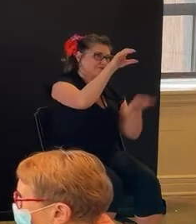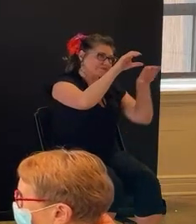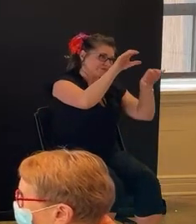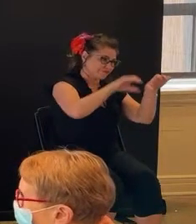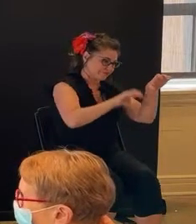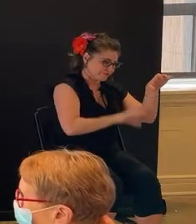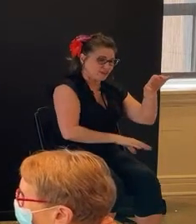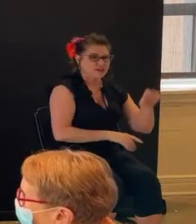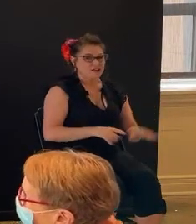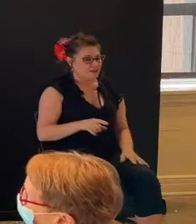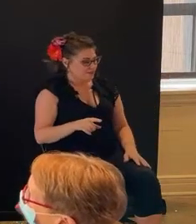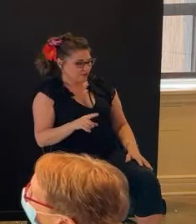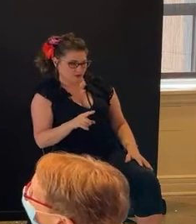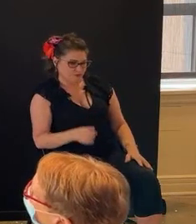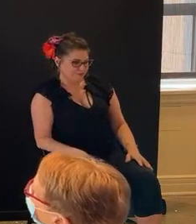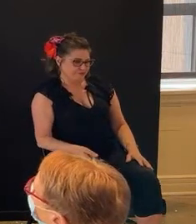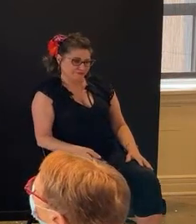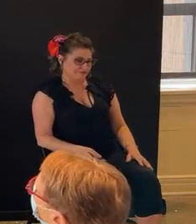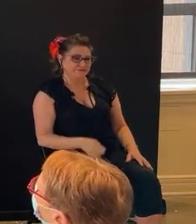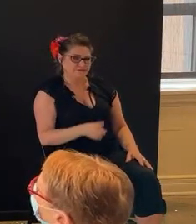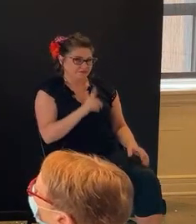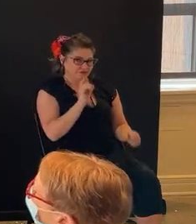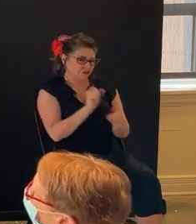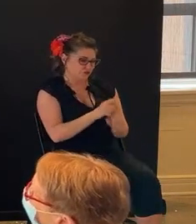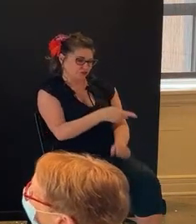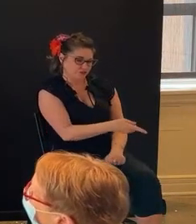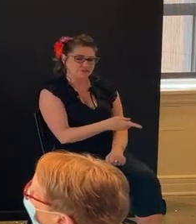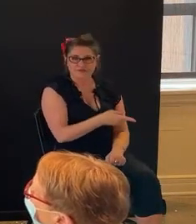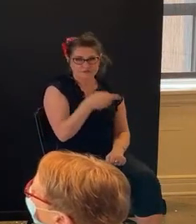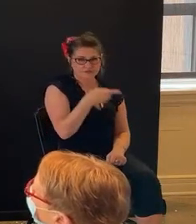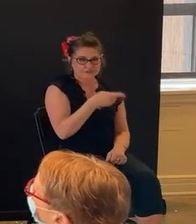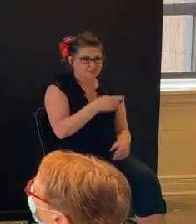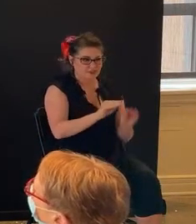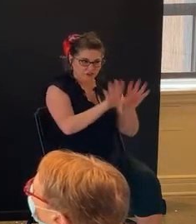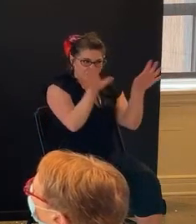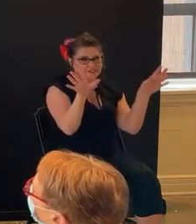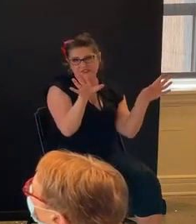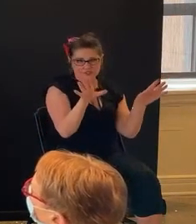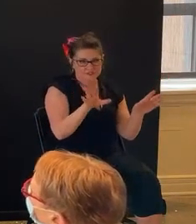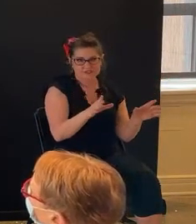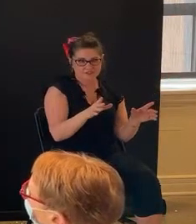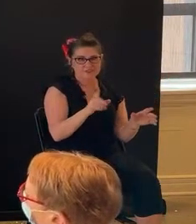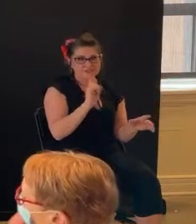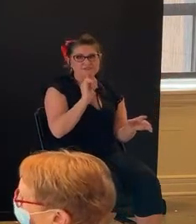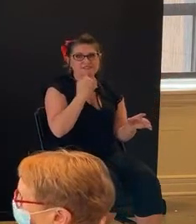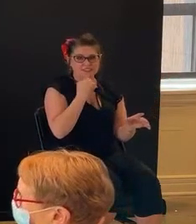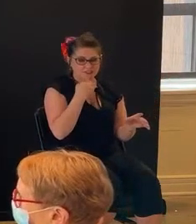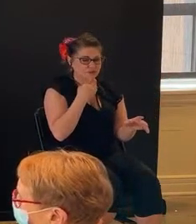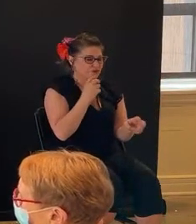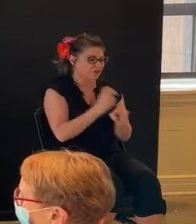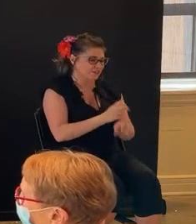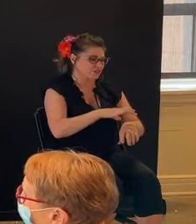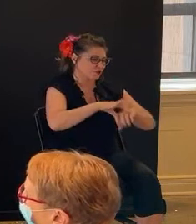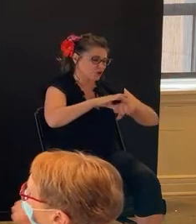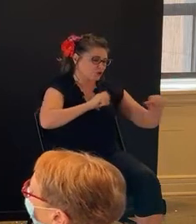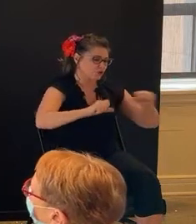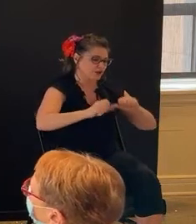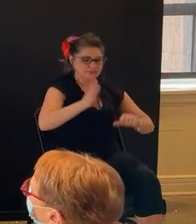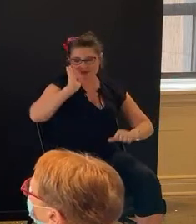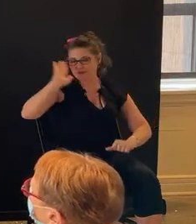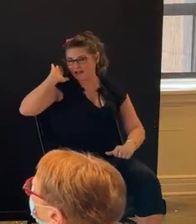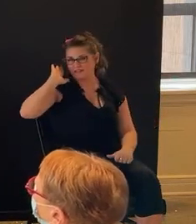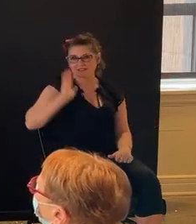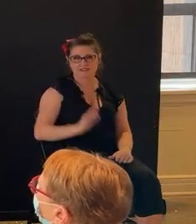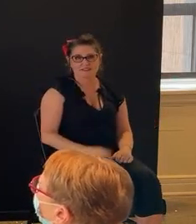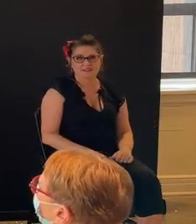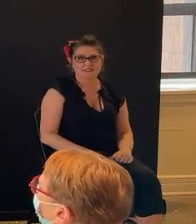he became convinced, and he was right, that these were the signatures of major subduction zone earthquakes in the past.